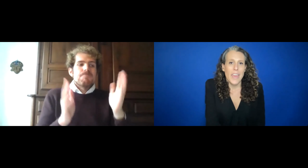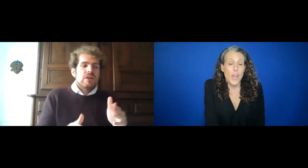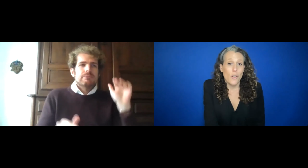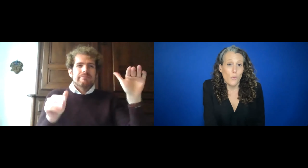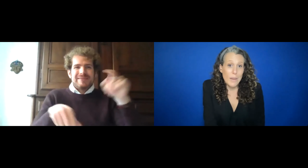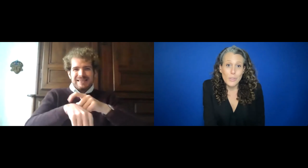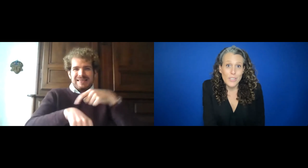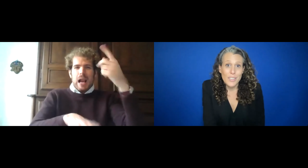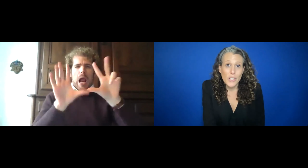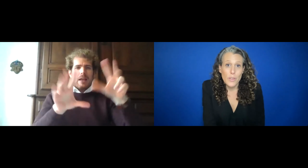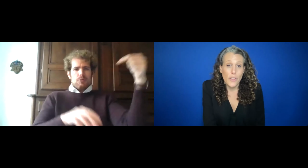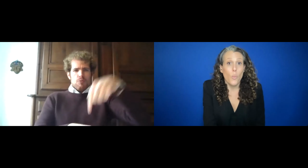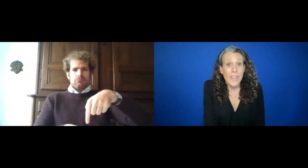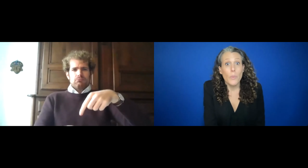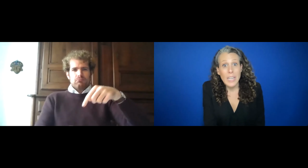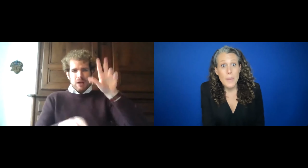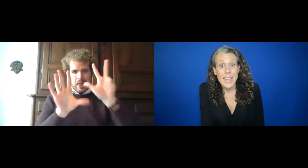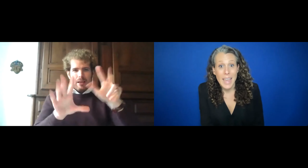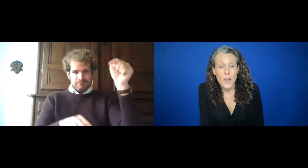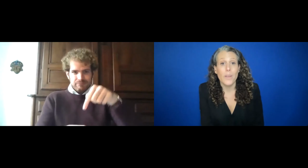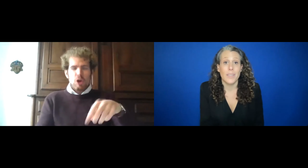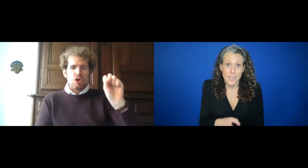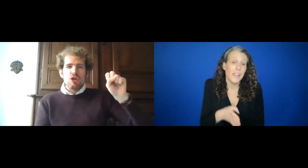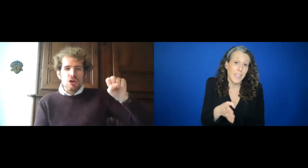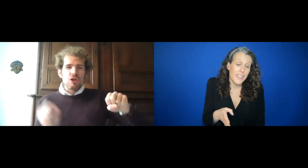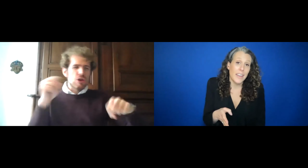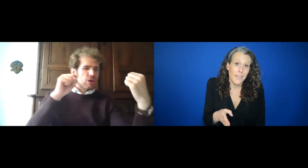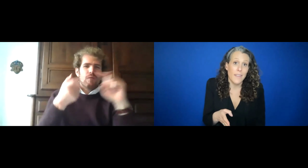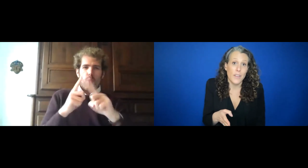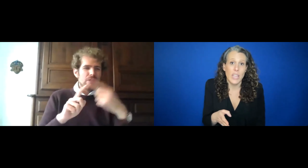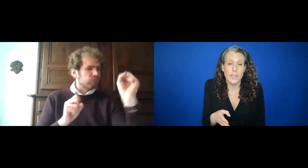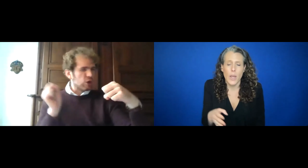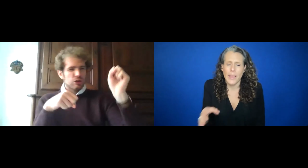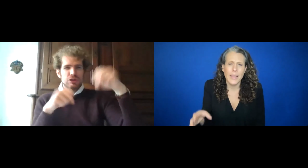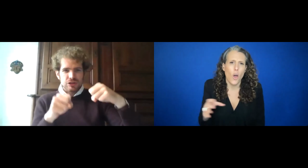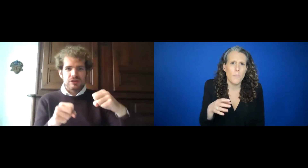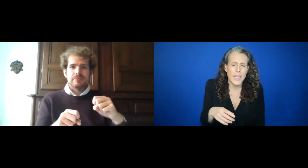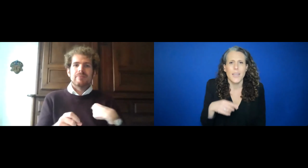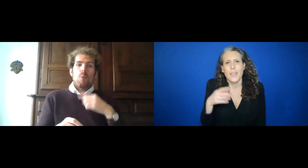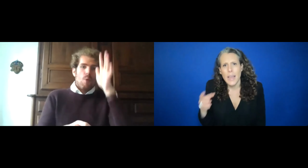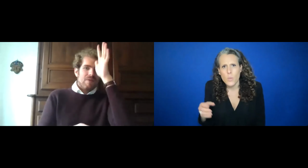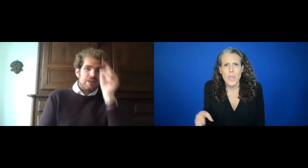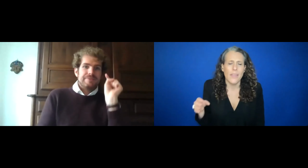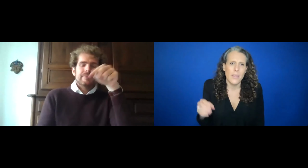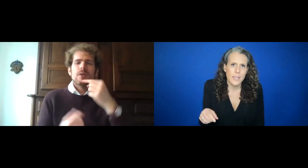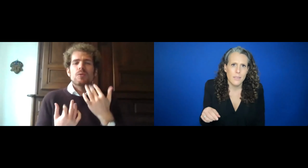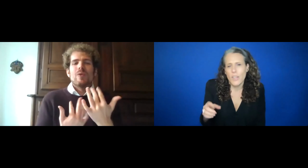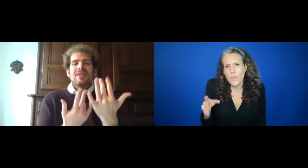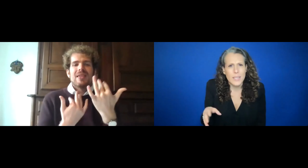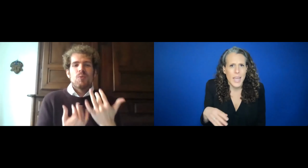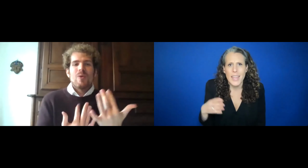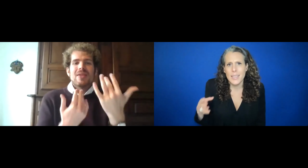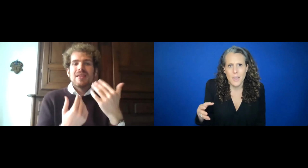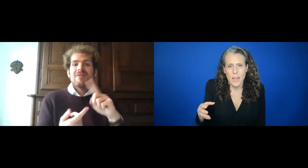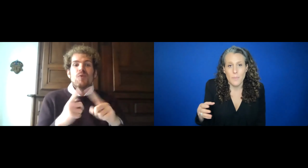way that they were able to discuss with each other when they were going to meet again was to discuss it at the end of the evening. So they would say, okay, let's all meet next week at this,